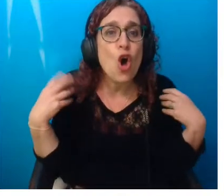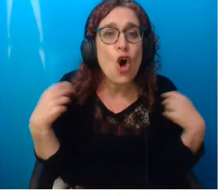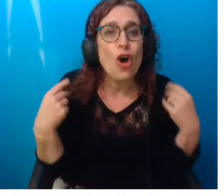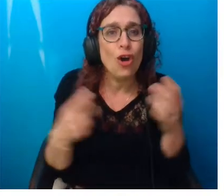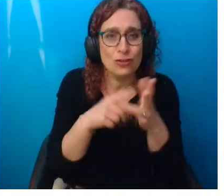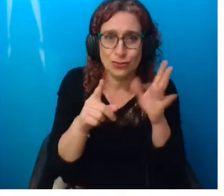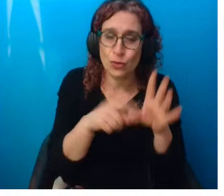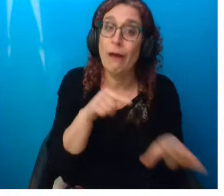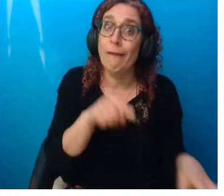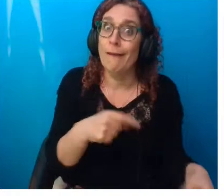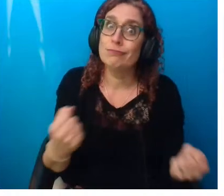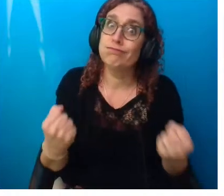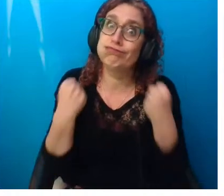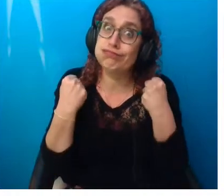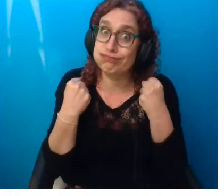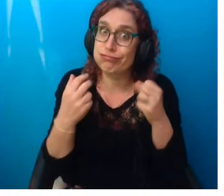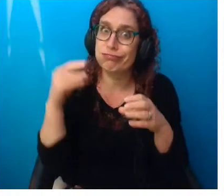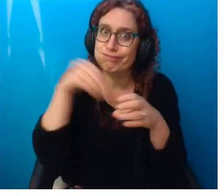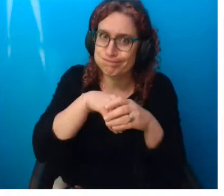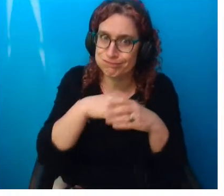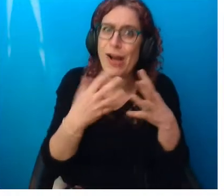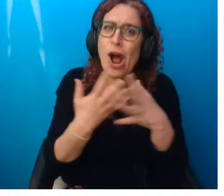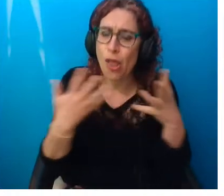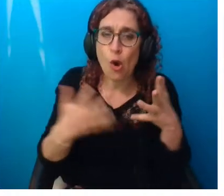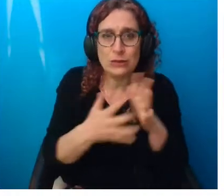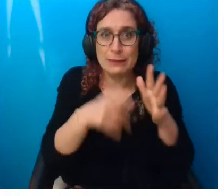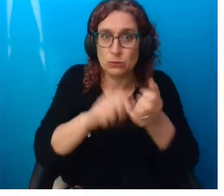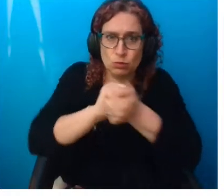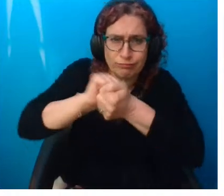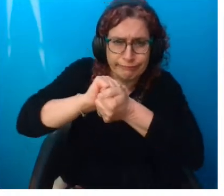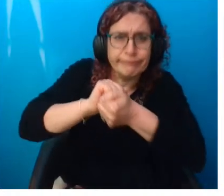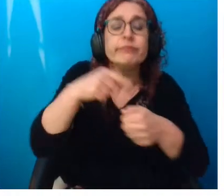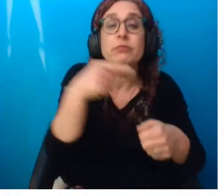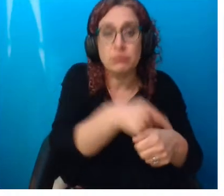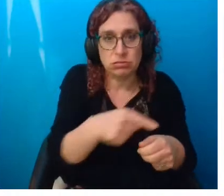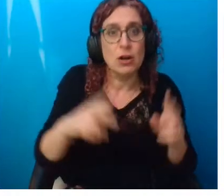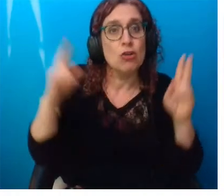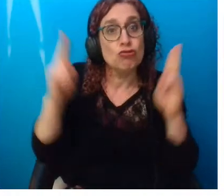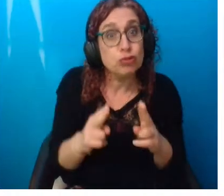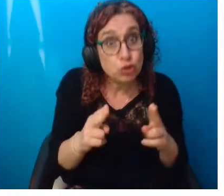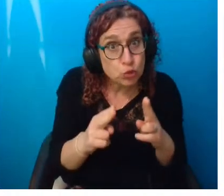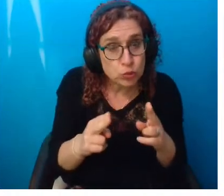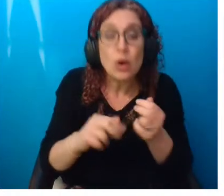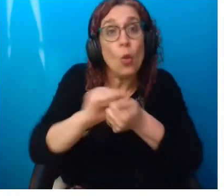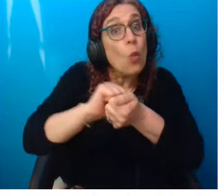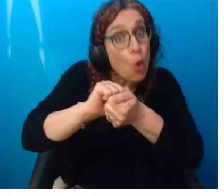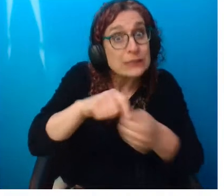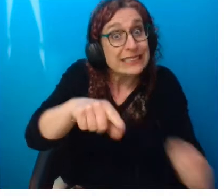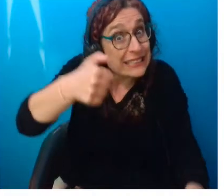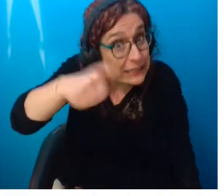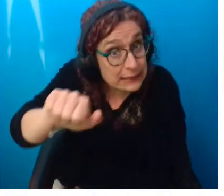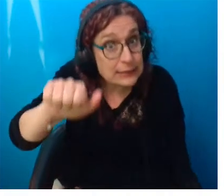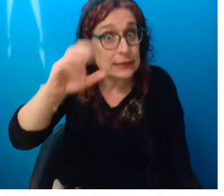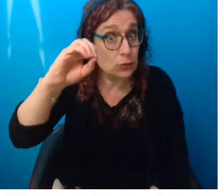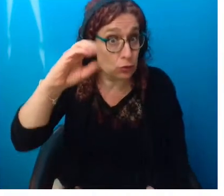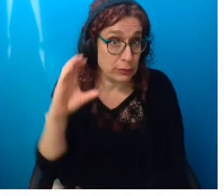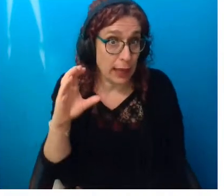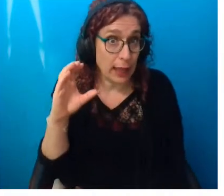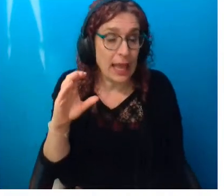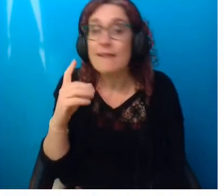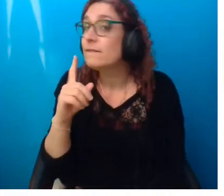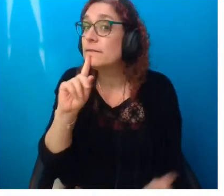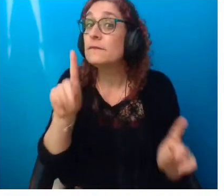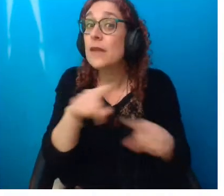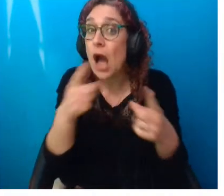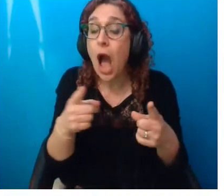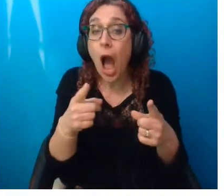lots of house dust mite. So reducing their number if possible, again, washing them at 60 degrees, or if this is not possible, freezing